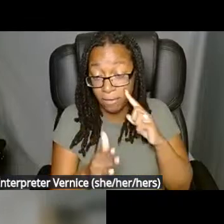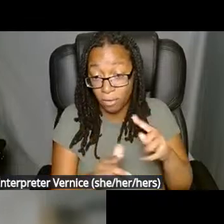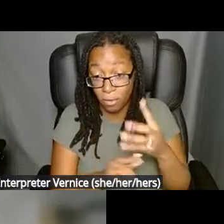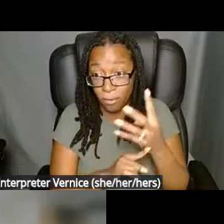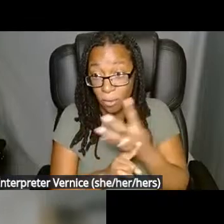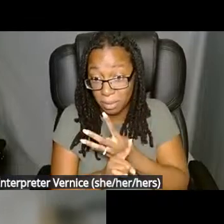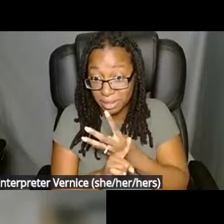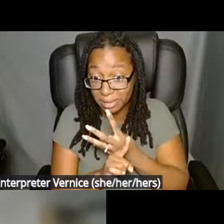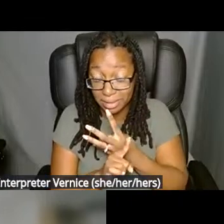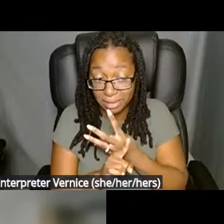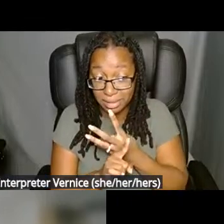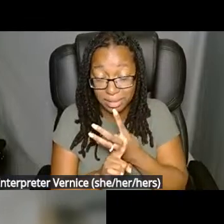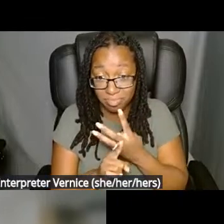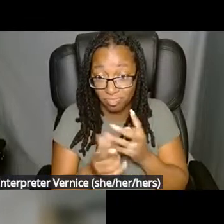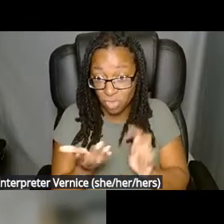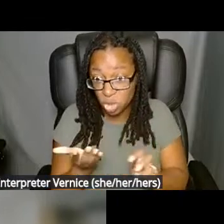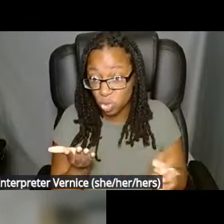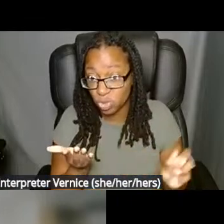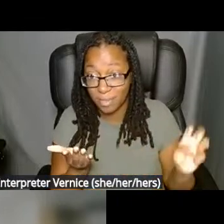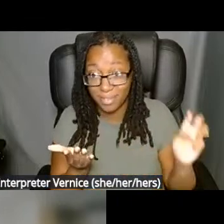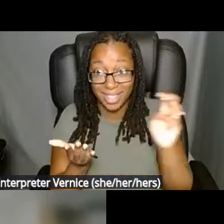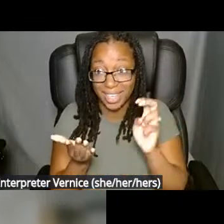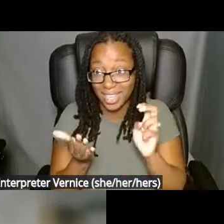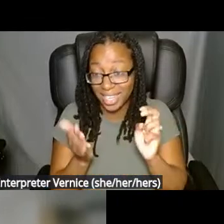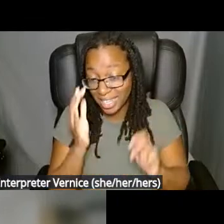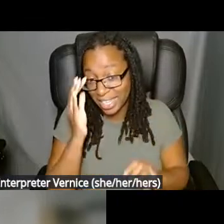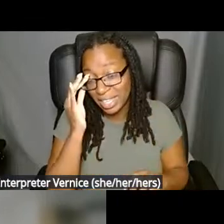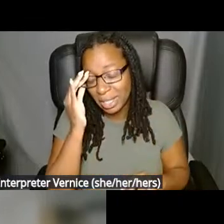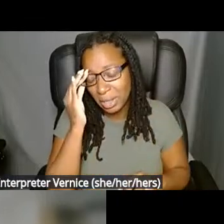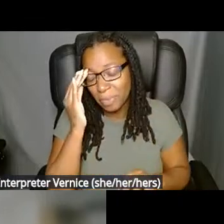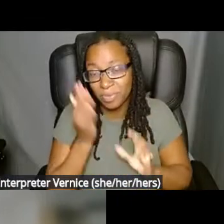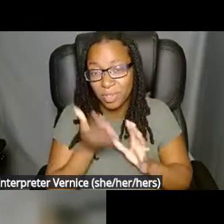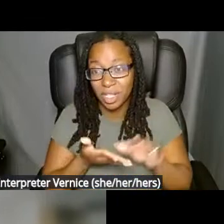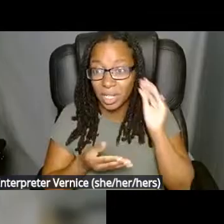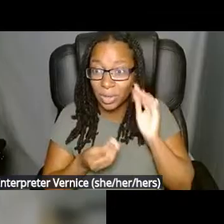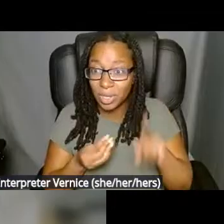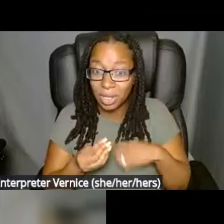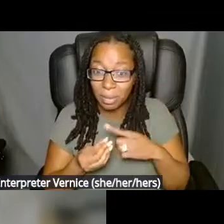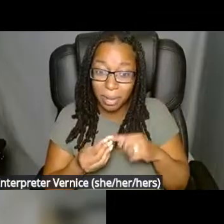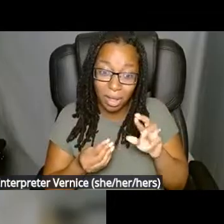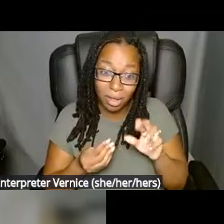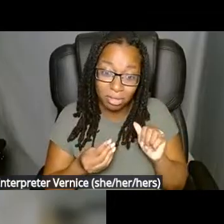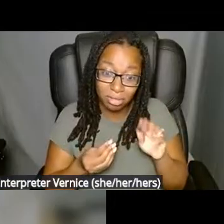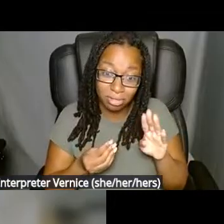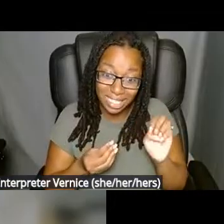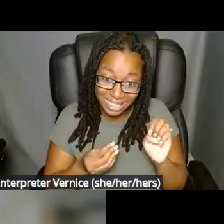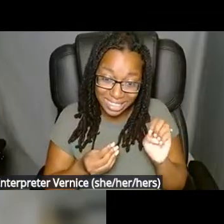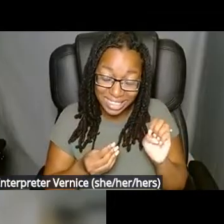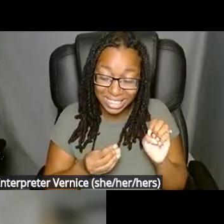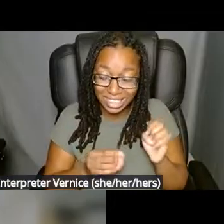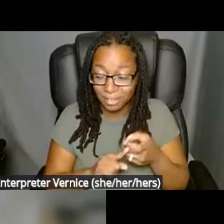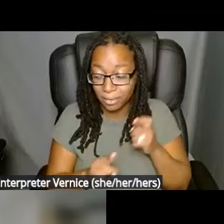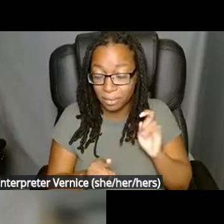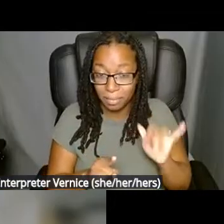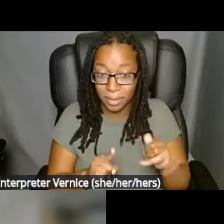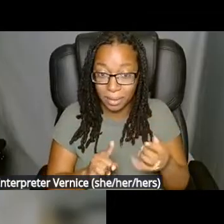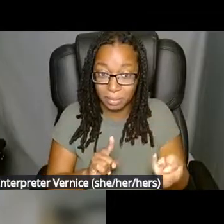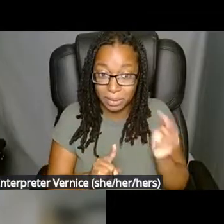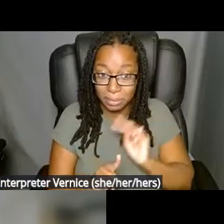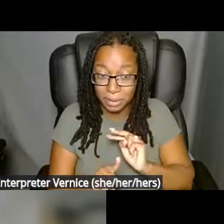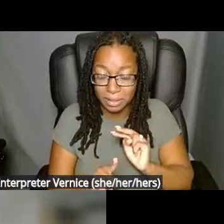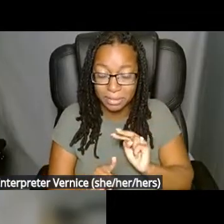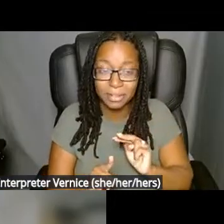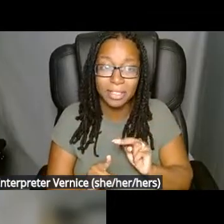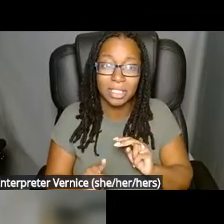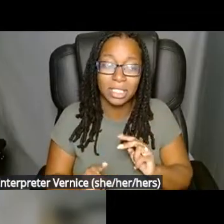4 months just traveling around and learning about race from that perspective. So there are